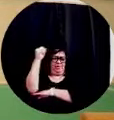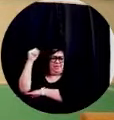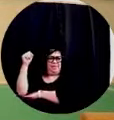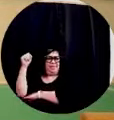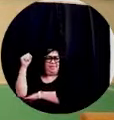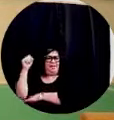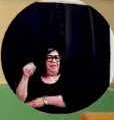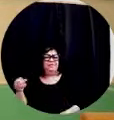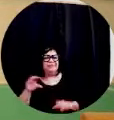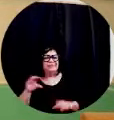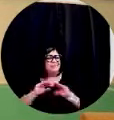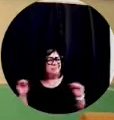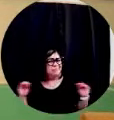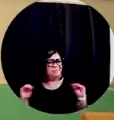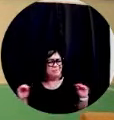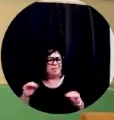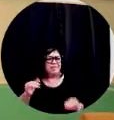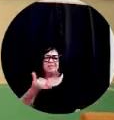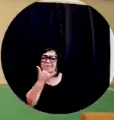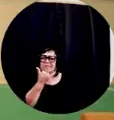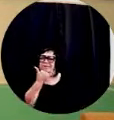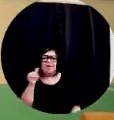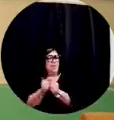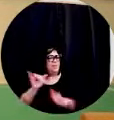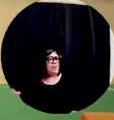just won't find peace in it.